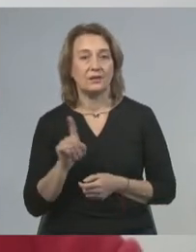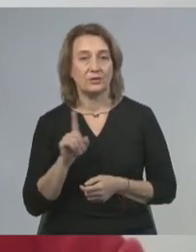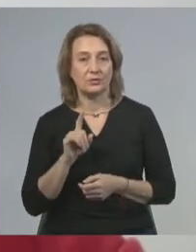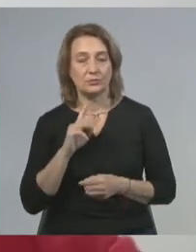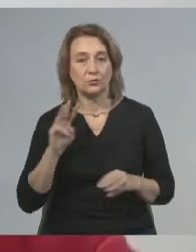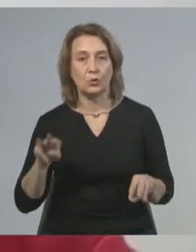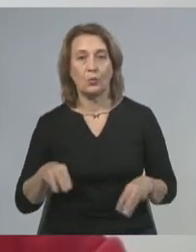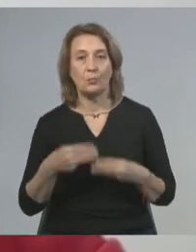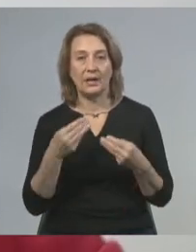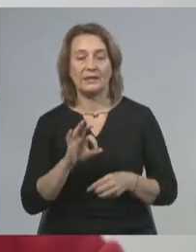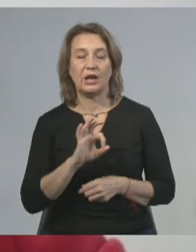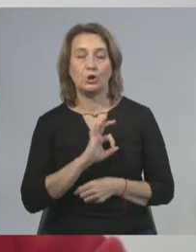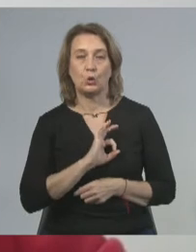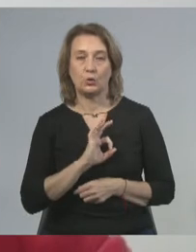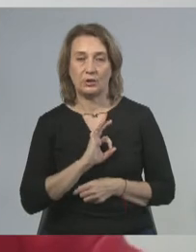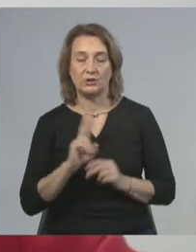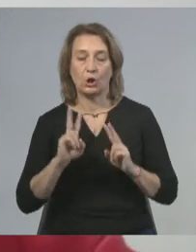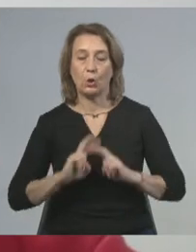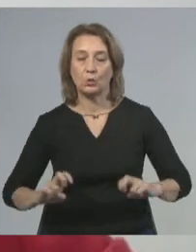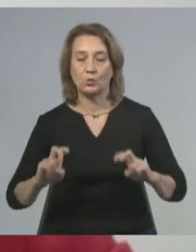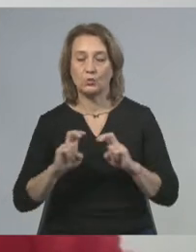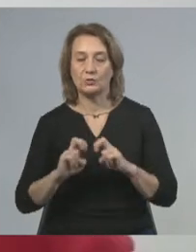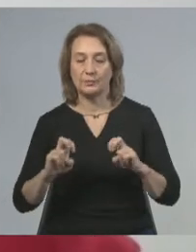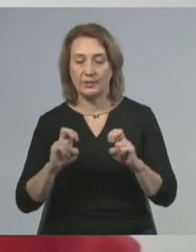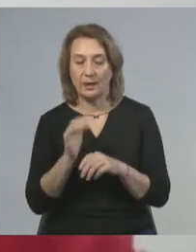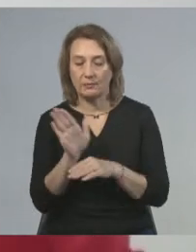it was an excellent case